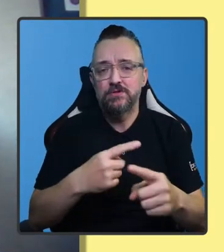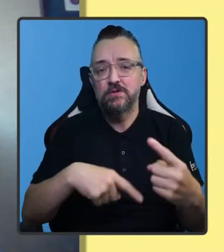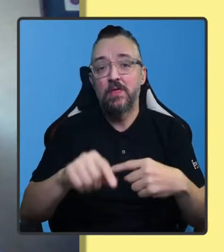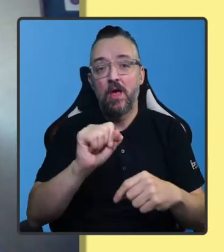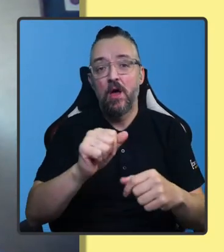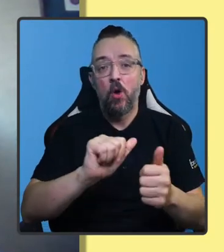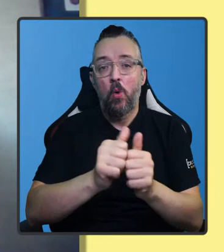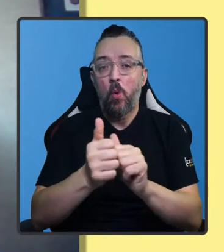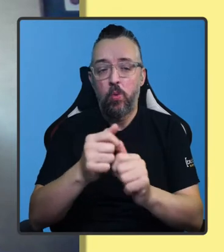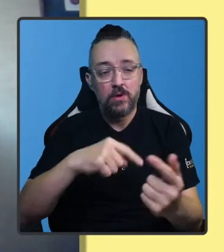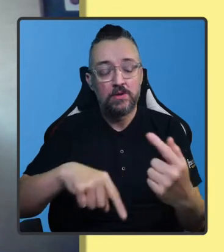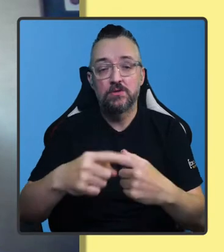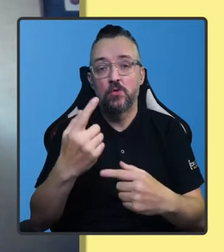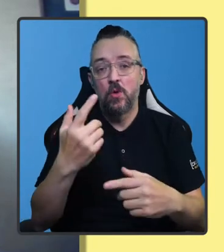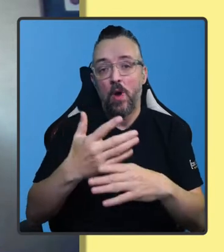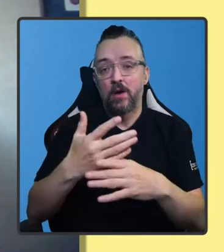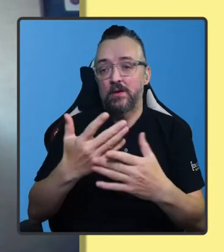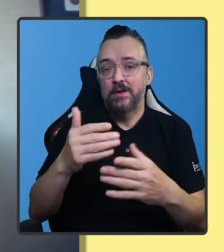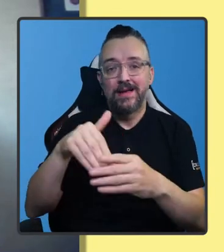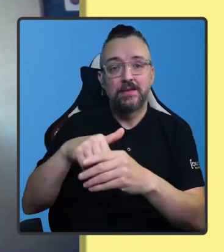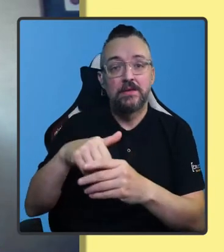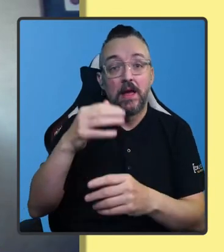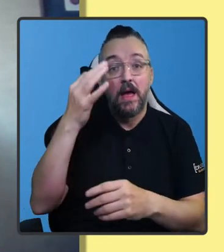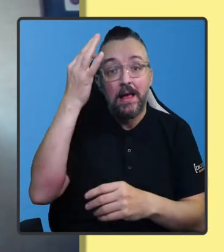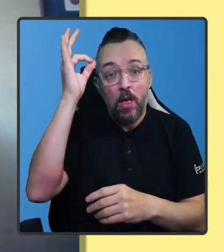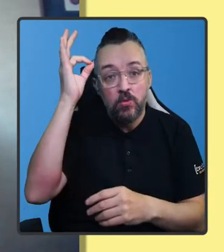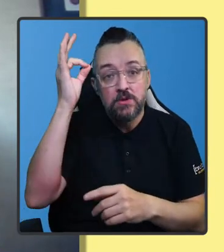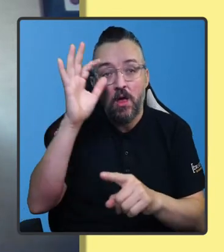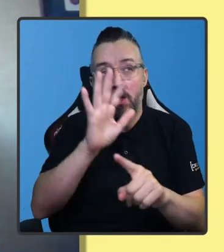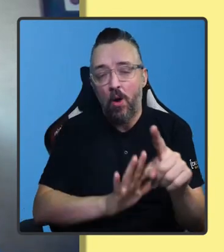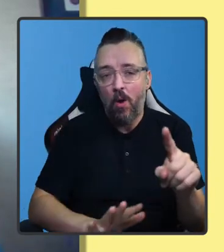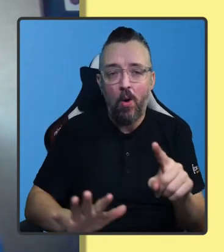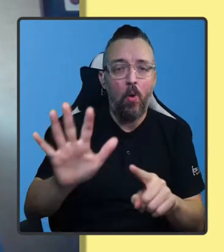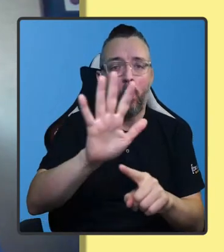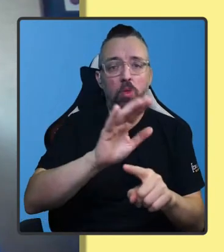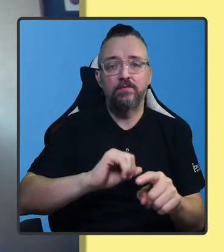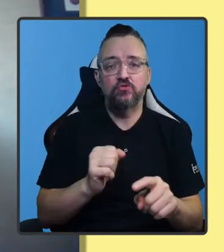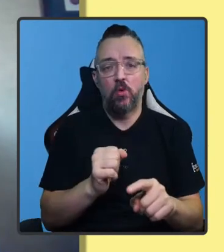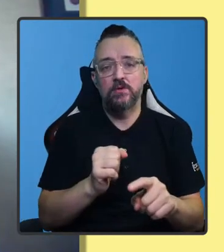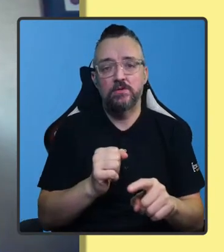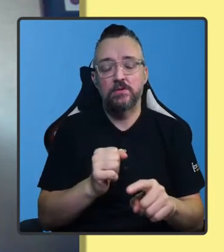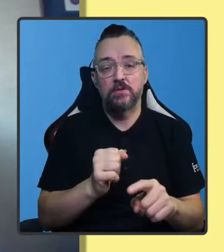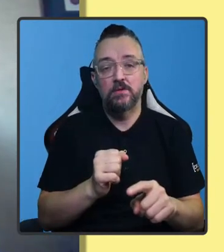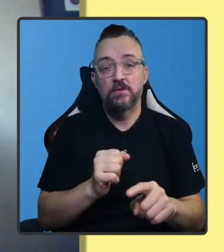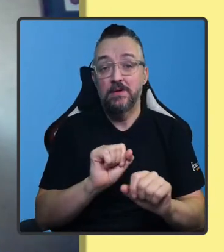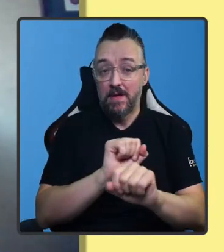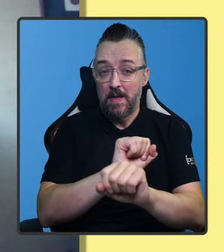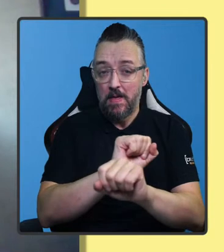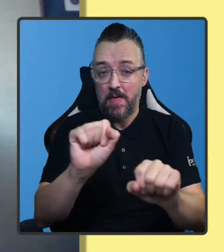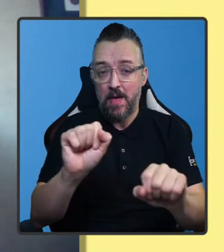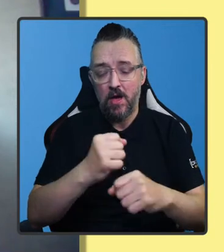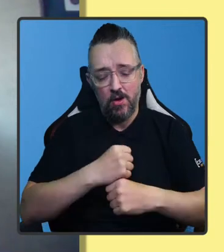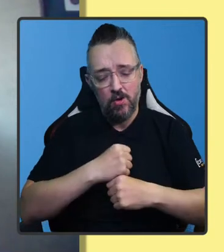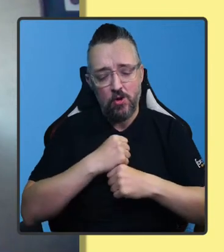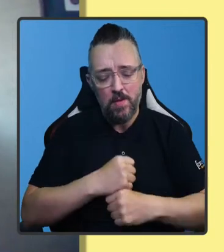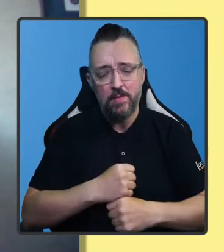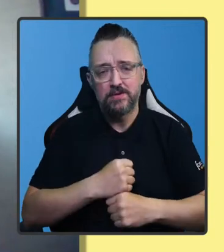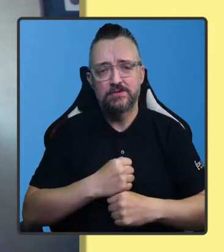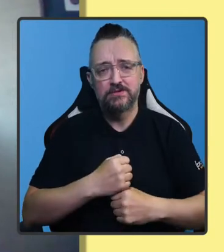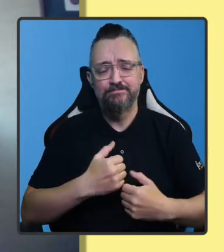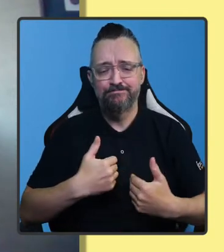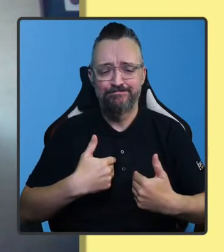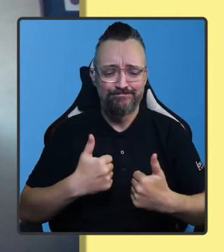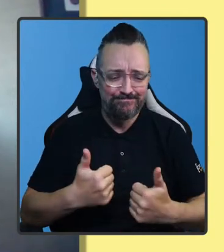in vital council services right across Scotland. It's their commitment and selflessness that's helped us all during